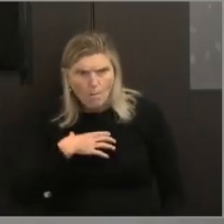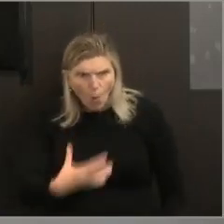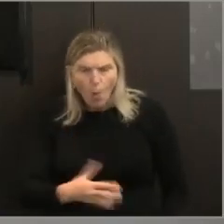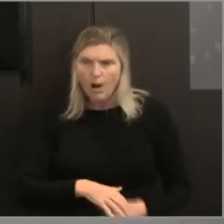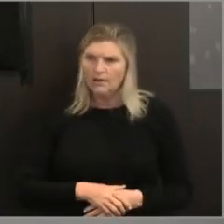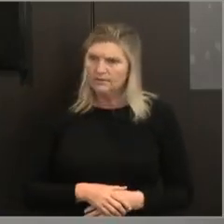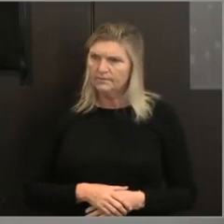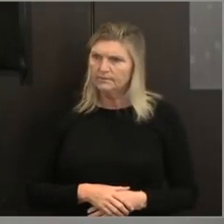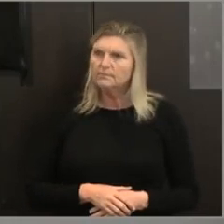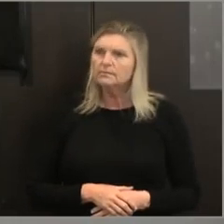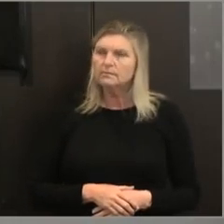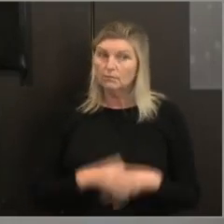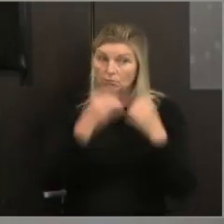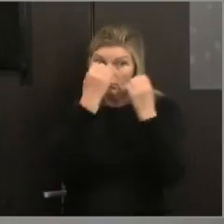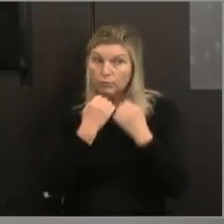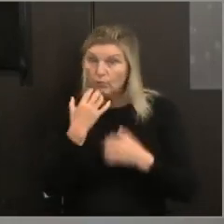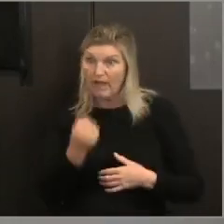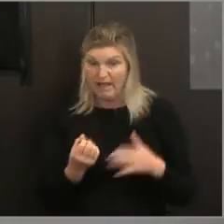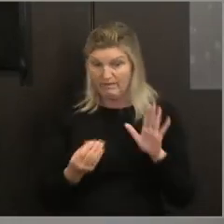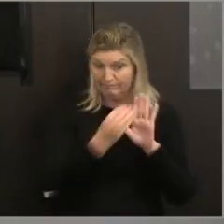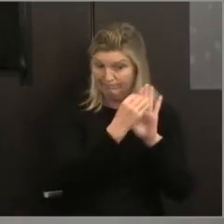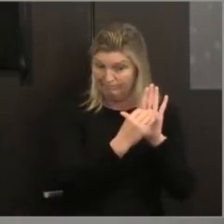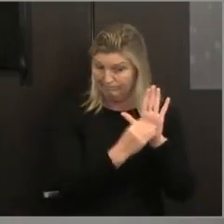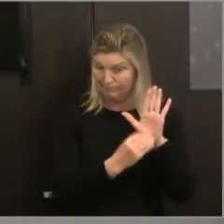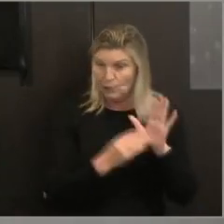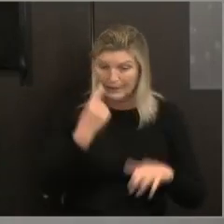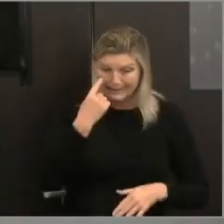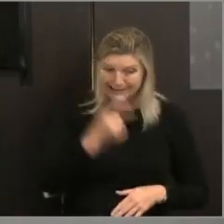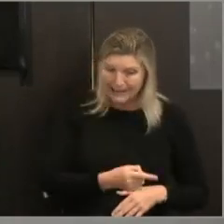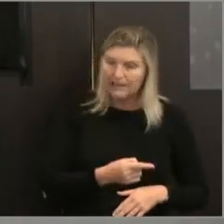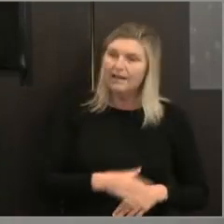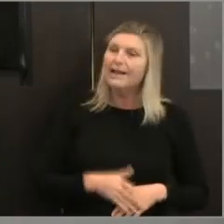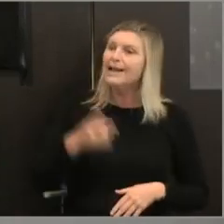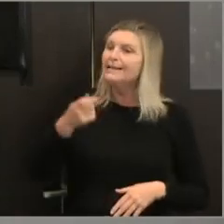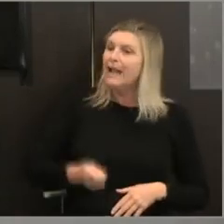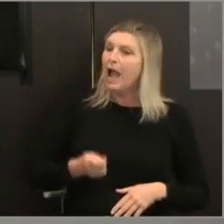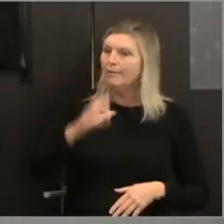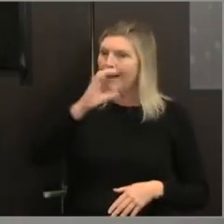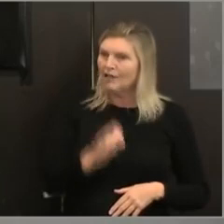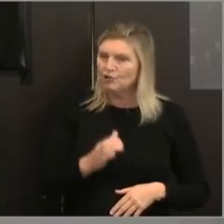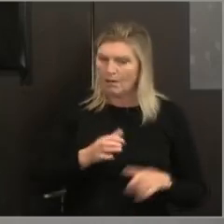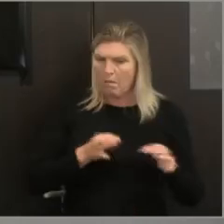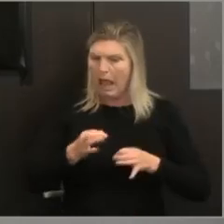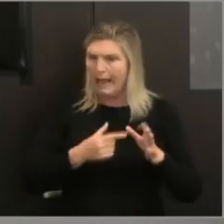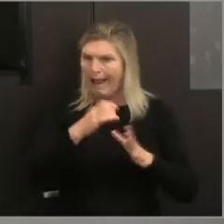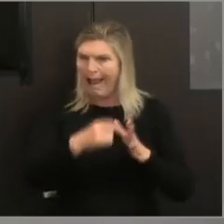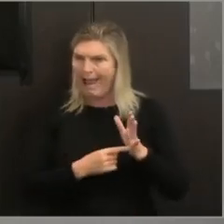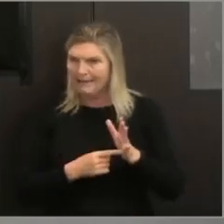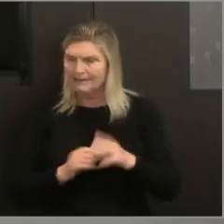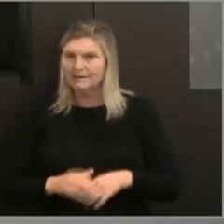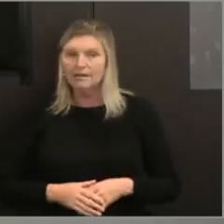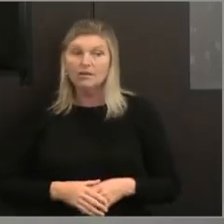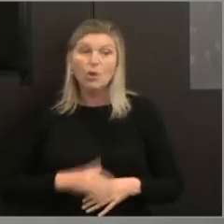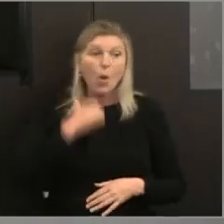catalogued and research done on Town and Country Planning Act, the Public Works Act and so on. Māori were moved more into